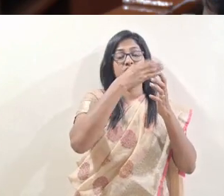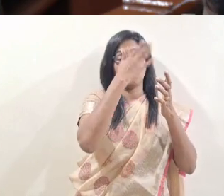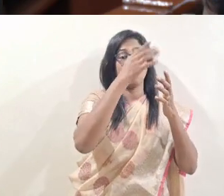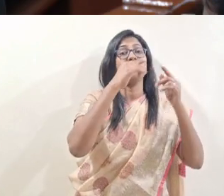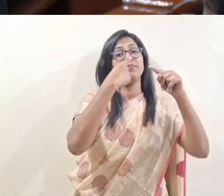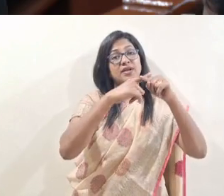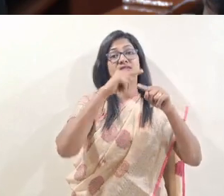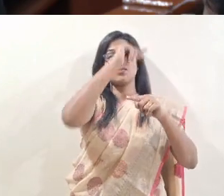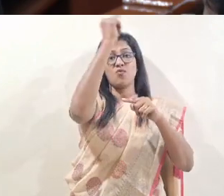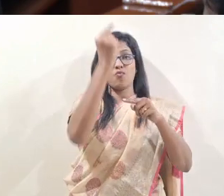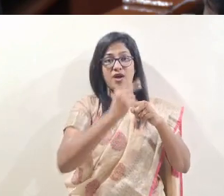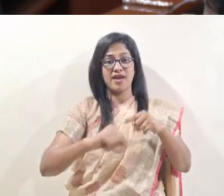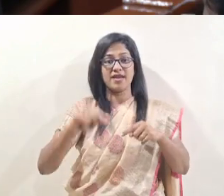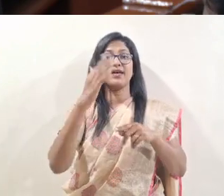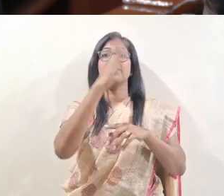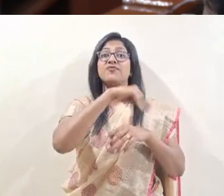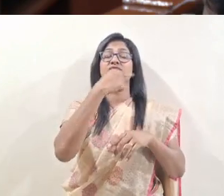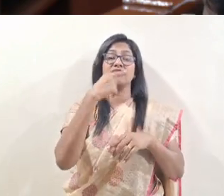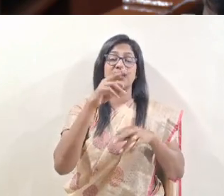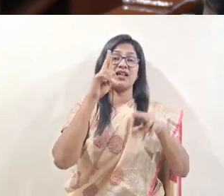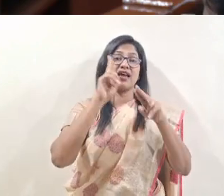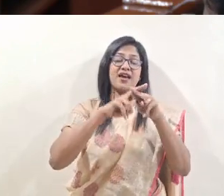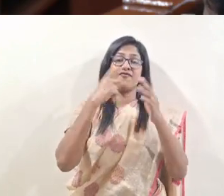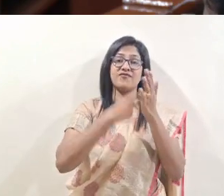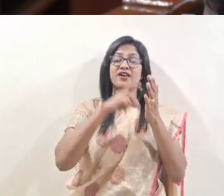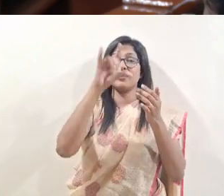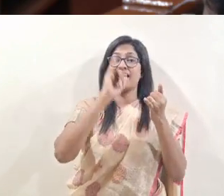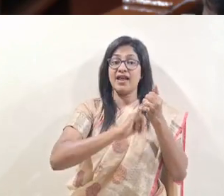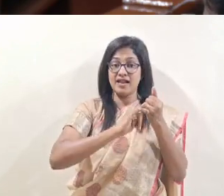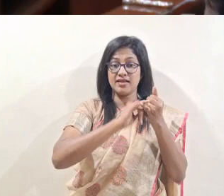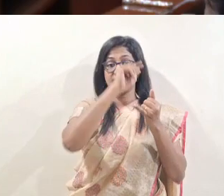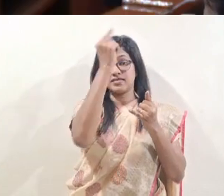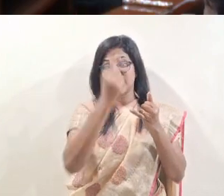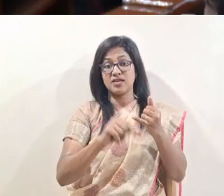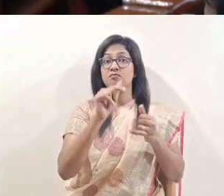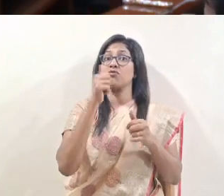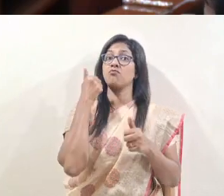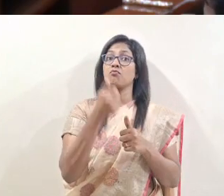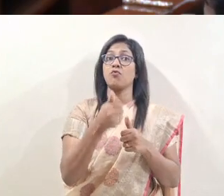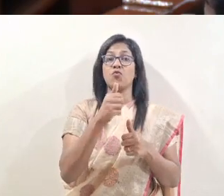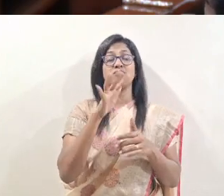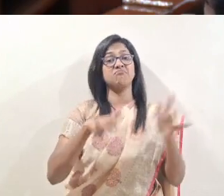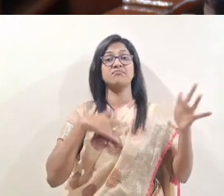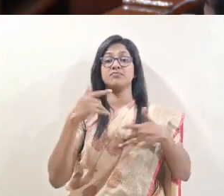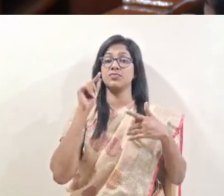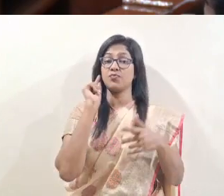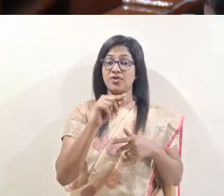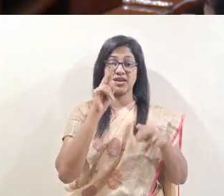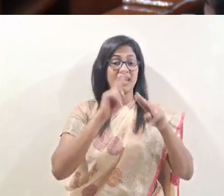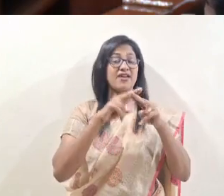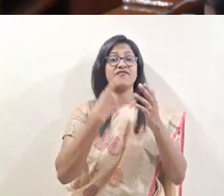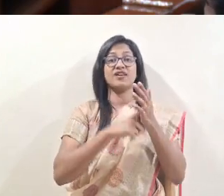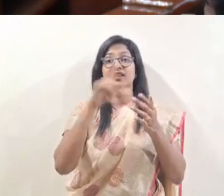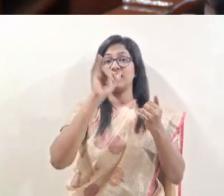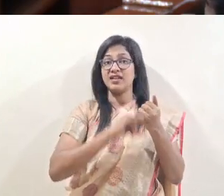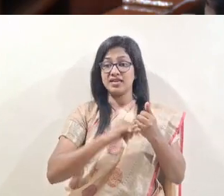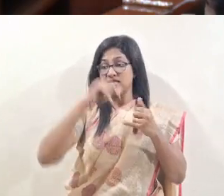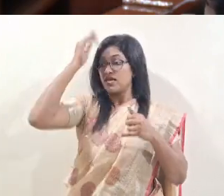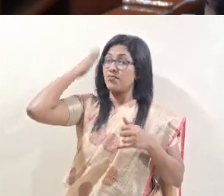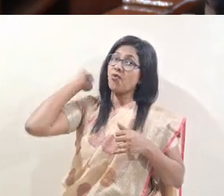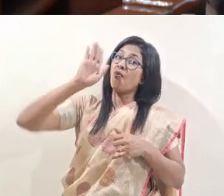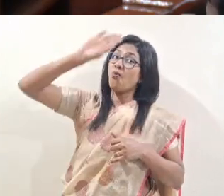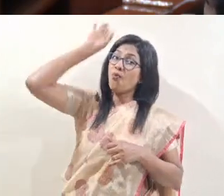wires also, you talked about FRLS wires. That's really a very great, interesting point, because FRLS wires were not in use in India